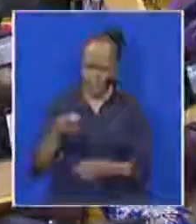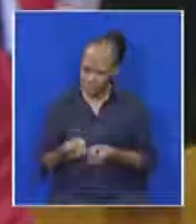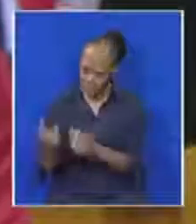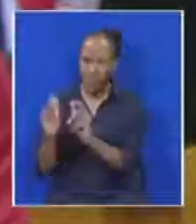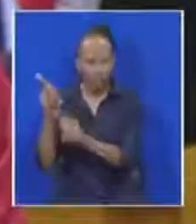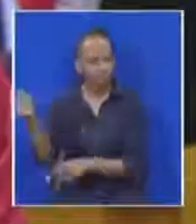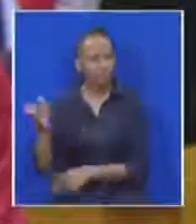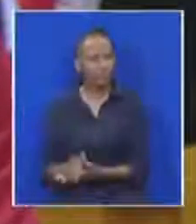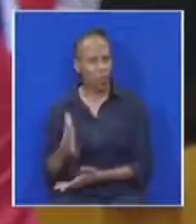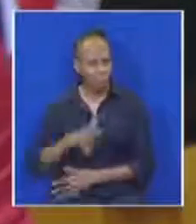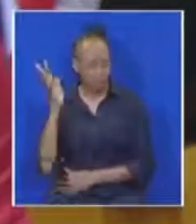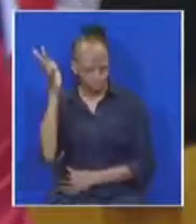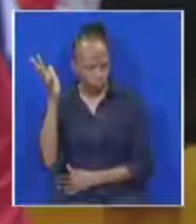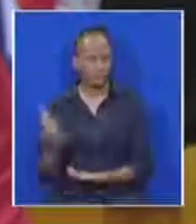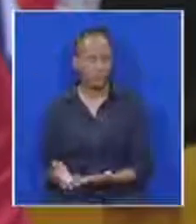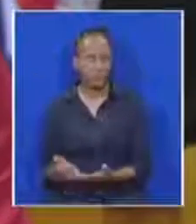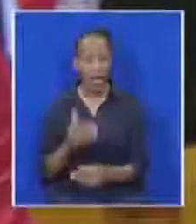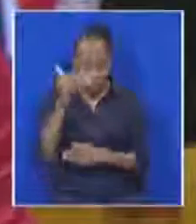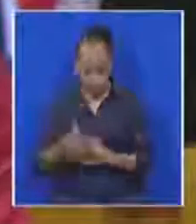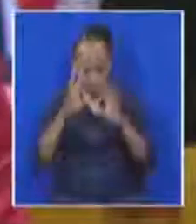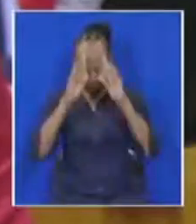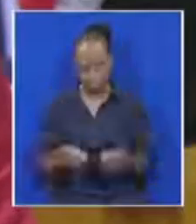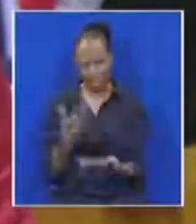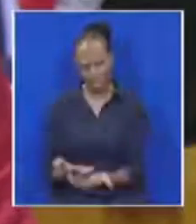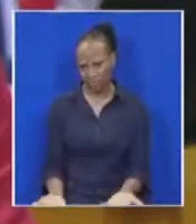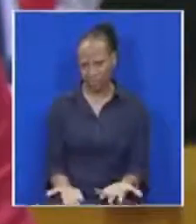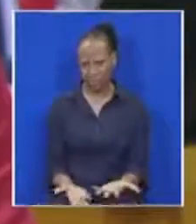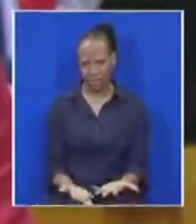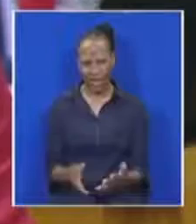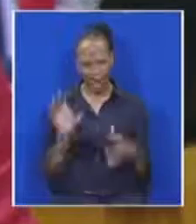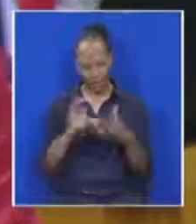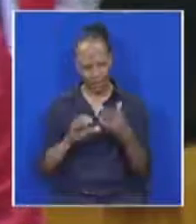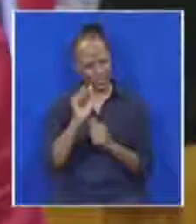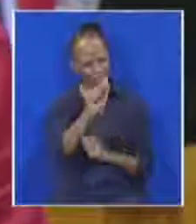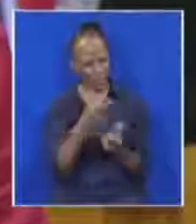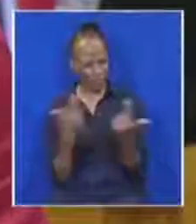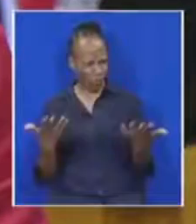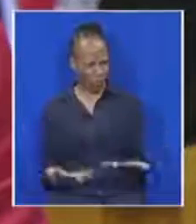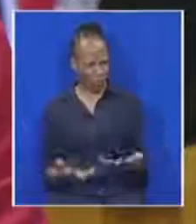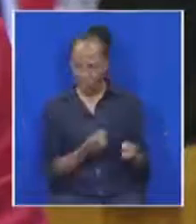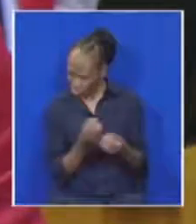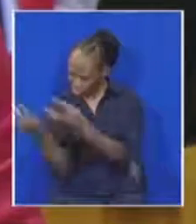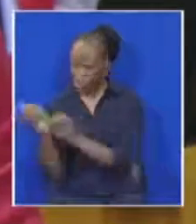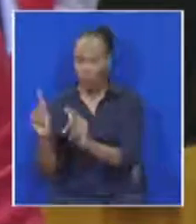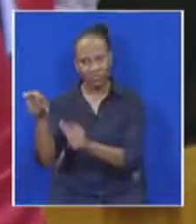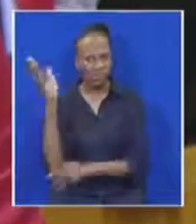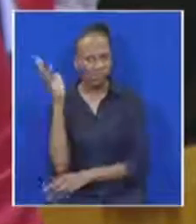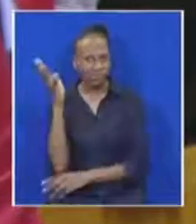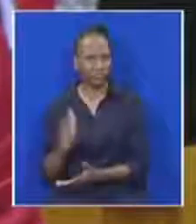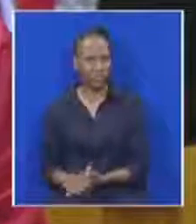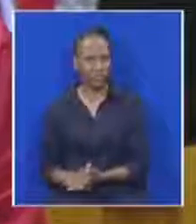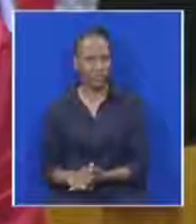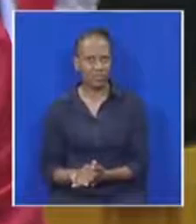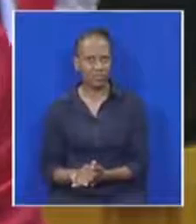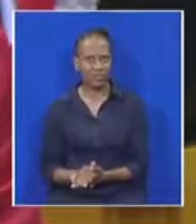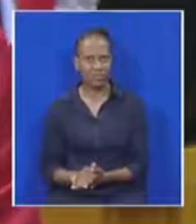him an opportunity to speak and then make a ruling. What type of criteria is this? Give him chance to speak. Let us not have an